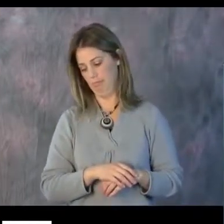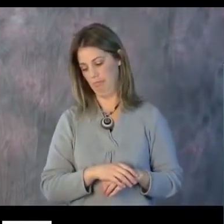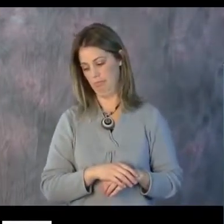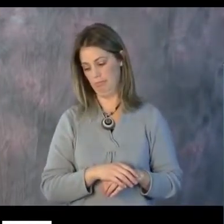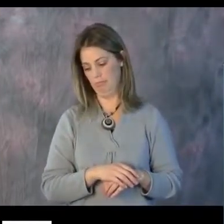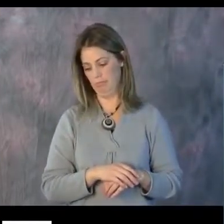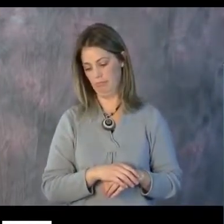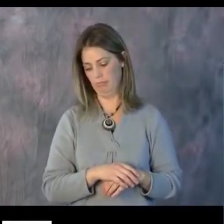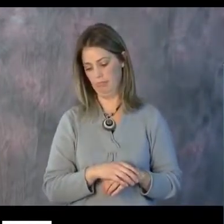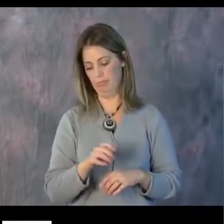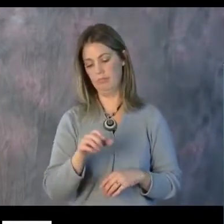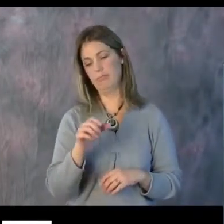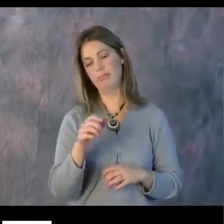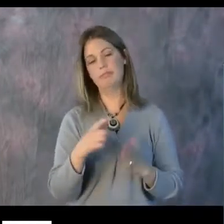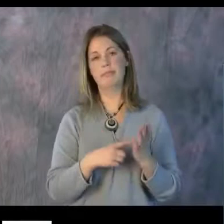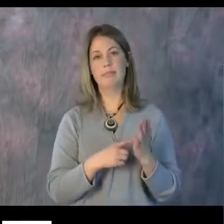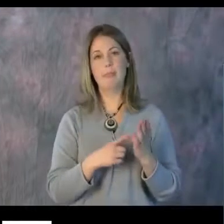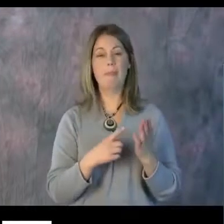be with.